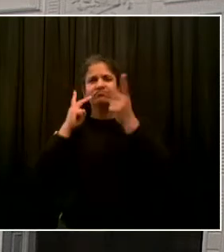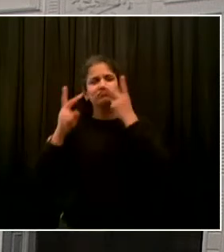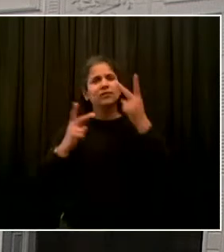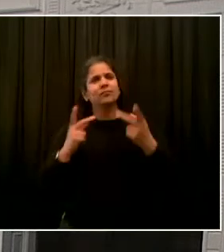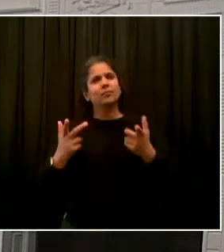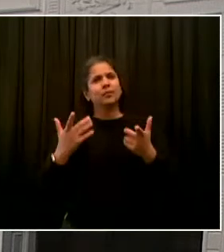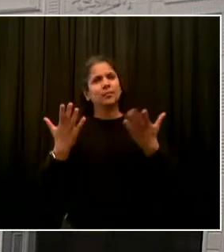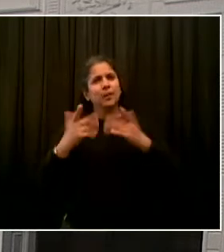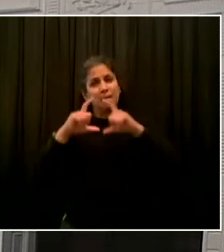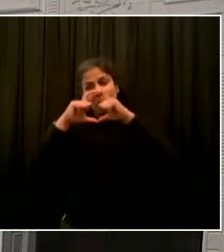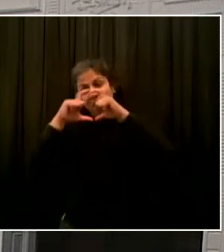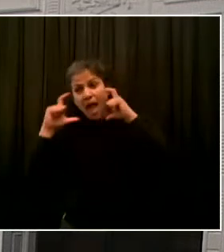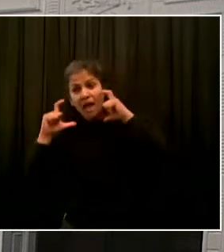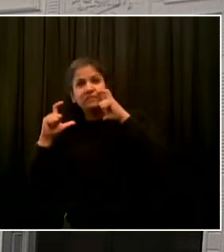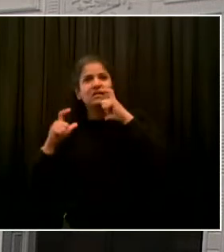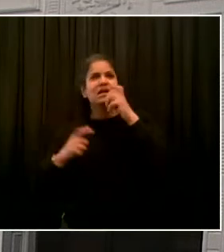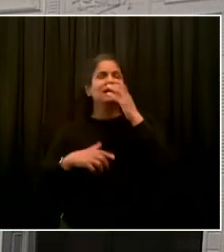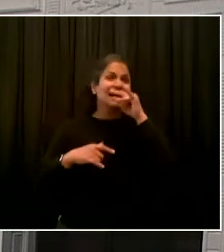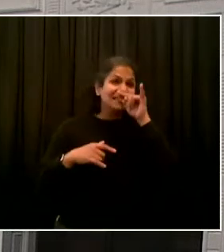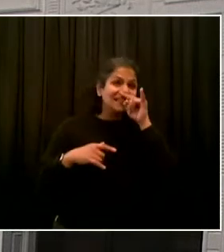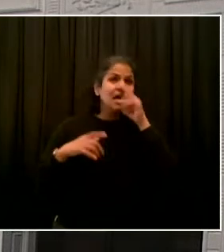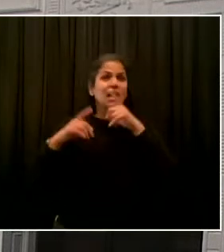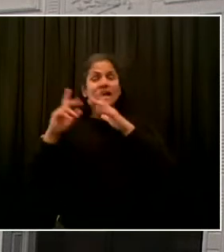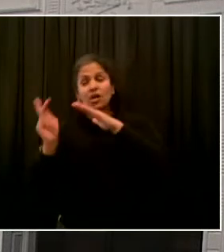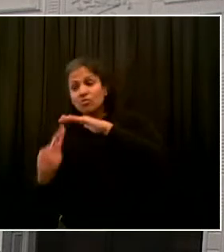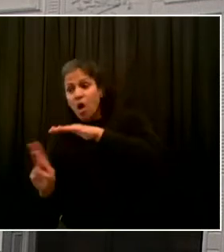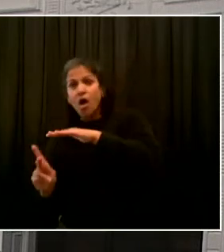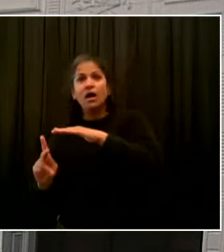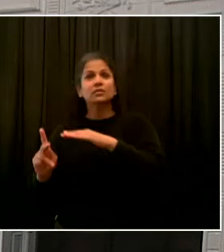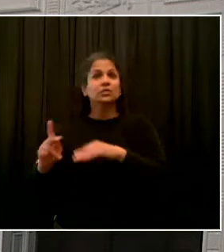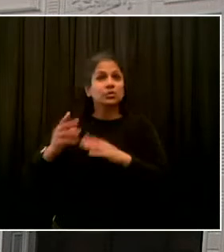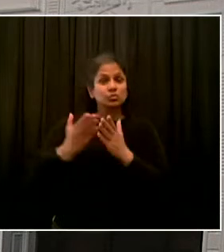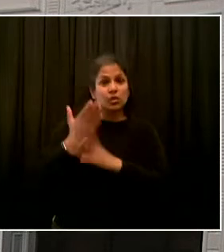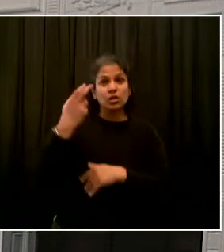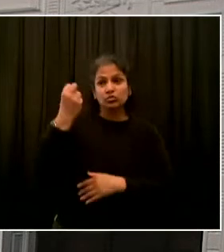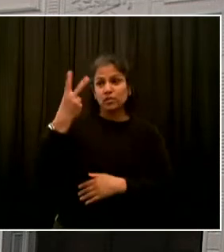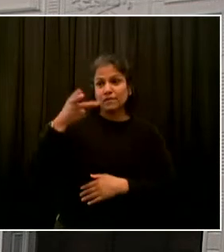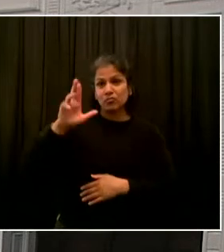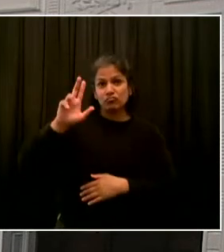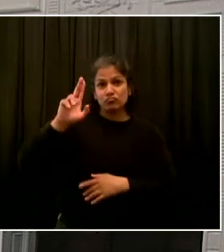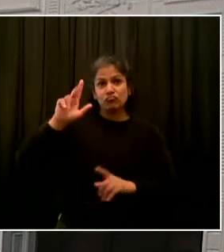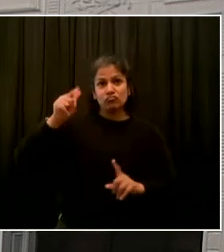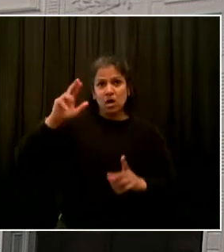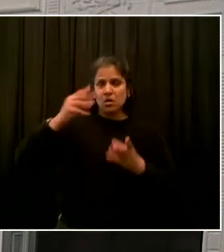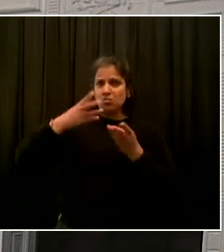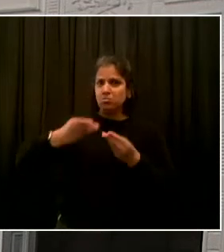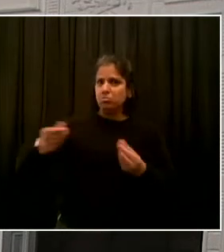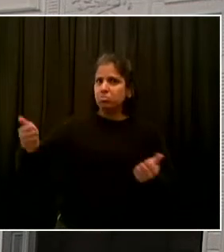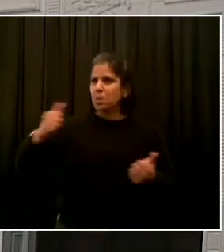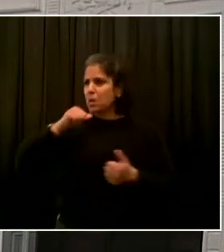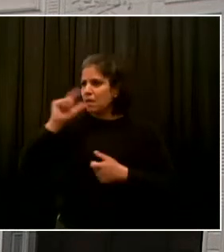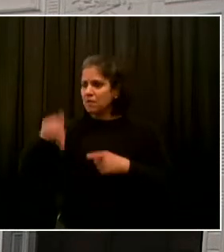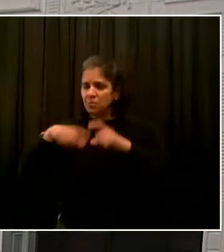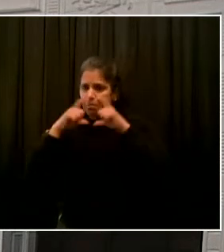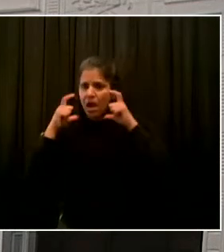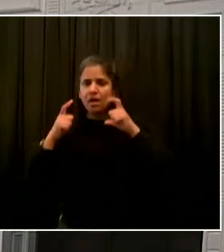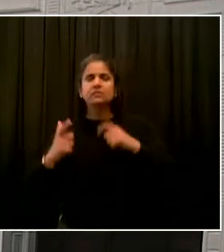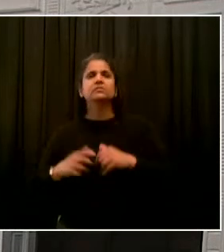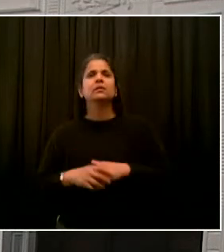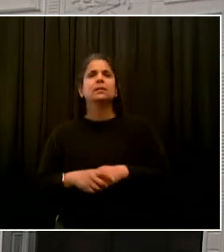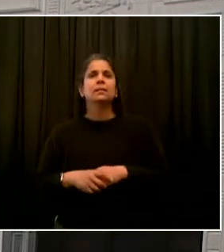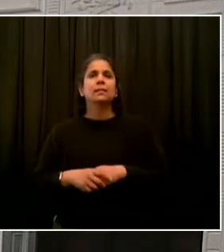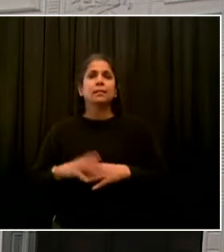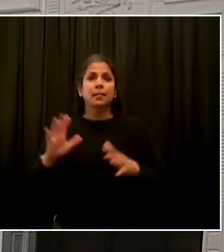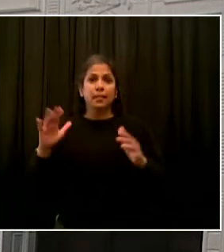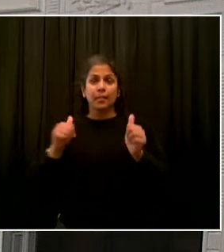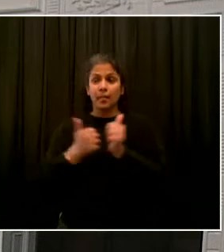for kids, kindergarten through 12th grade has gone away without a notable uptick in the schools. They're going to